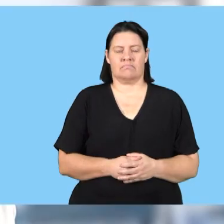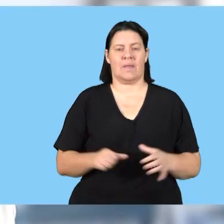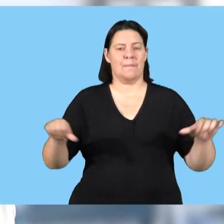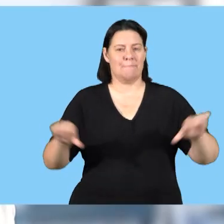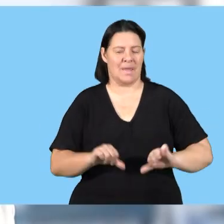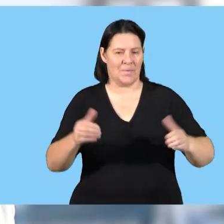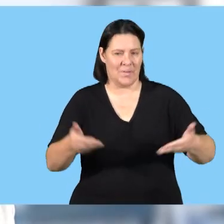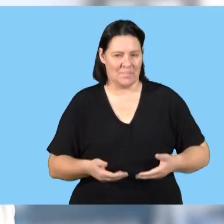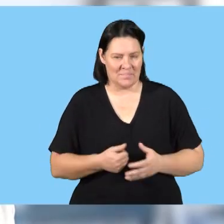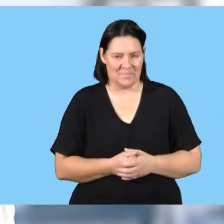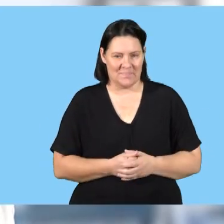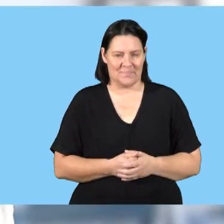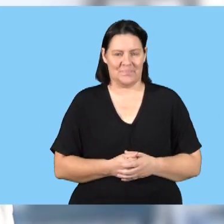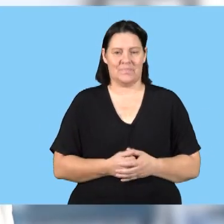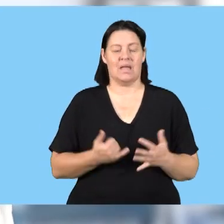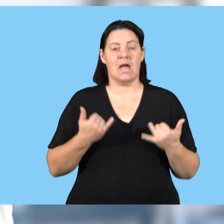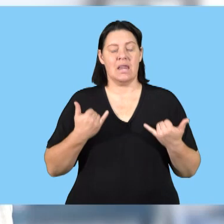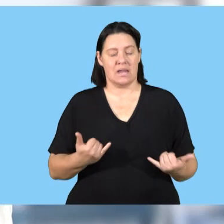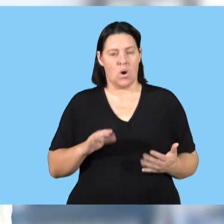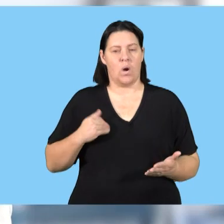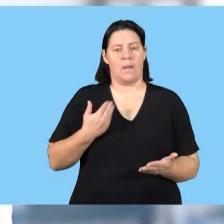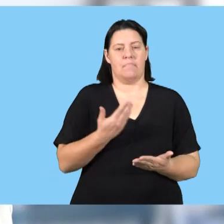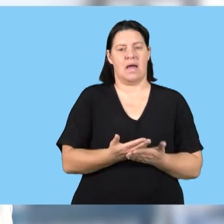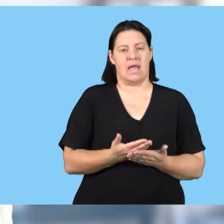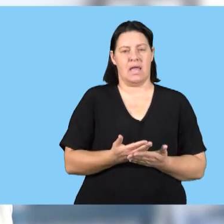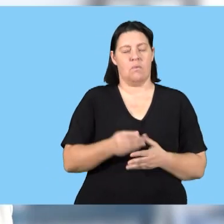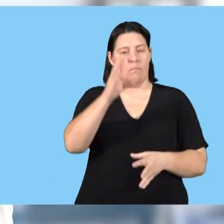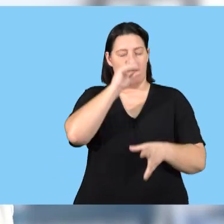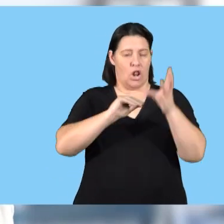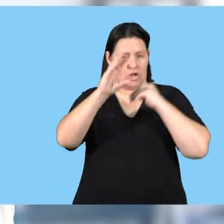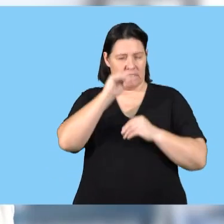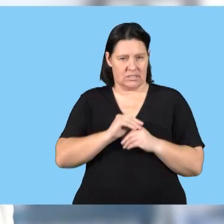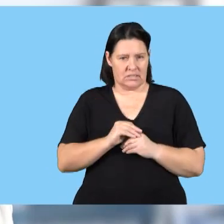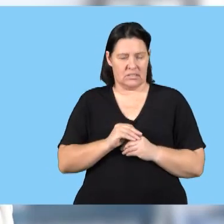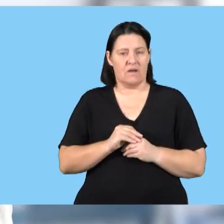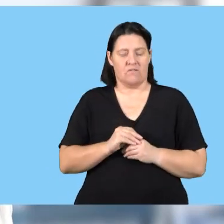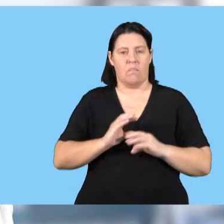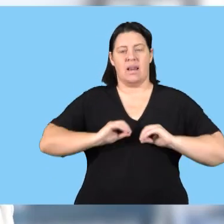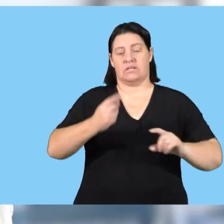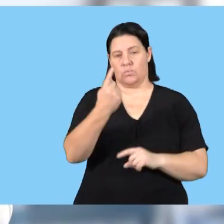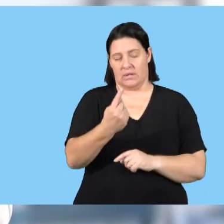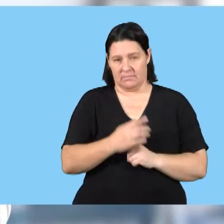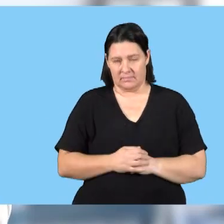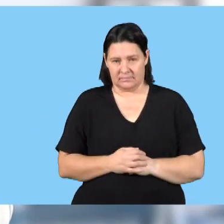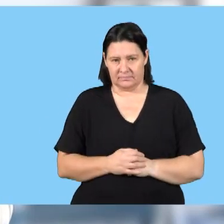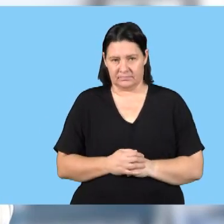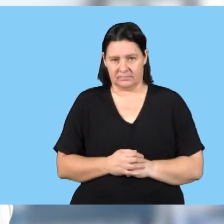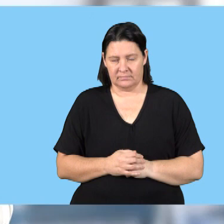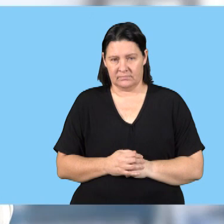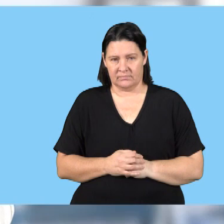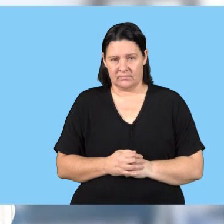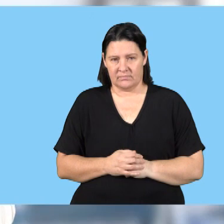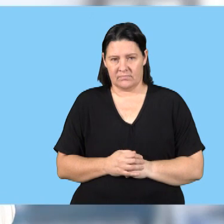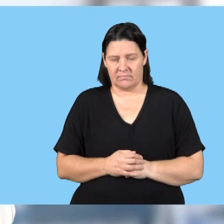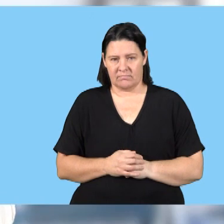Welcome back. Now let's apply what you've learned from lesson 1 until the lesson that